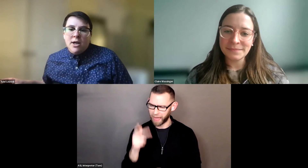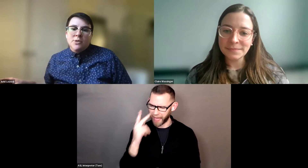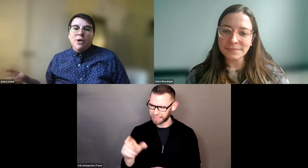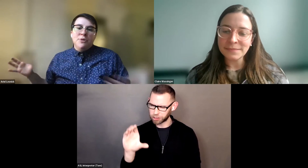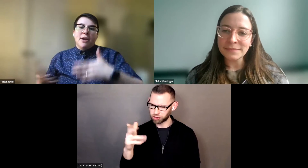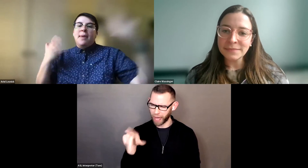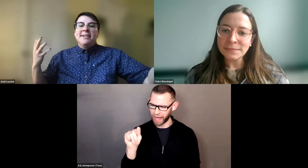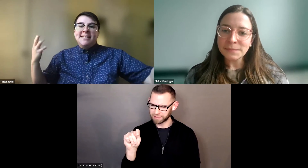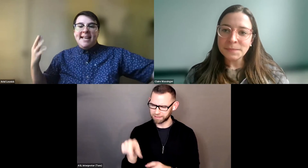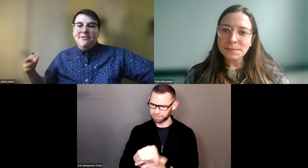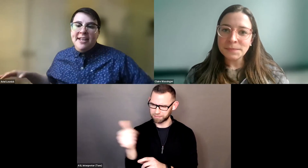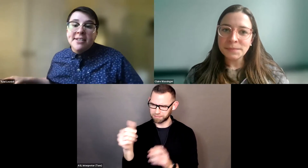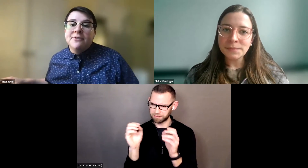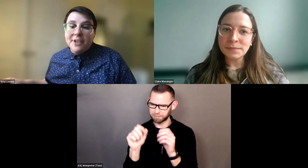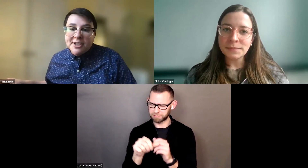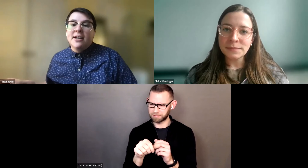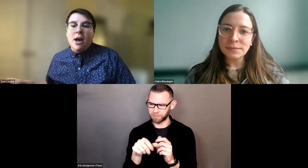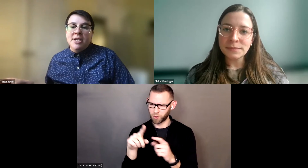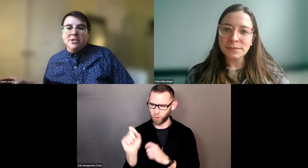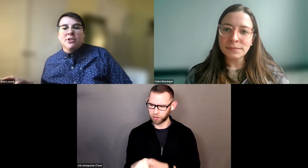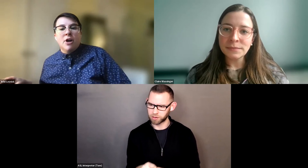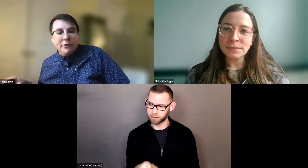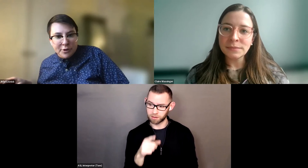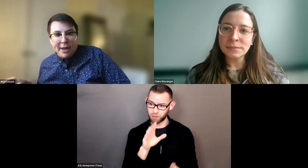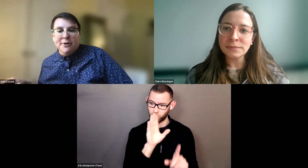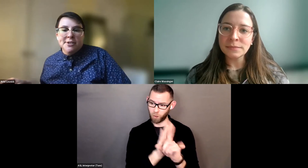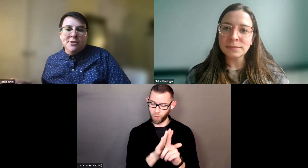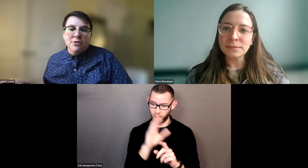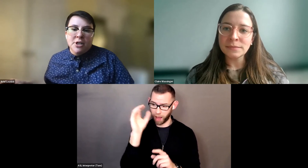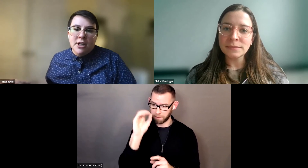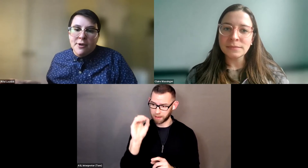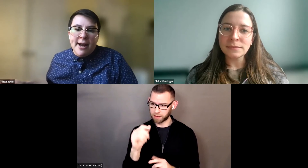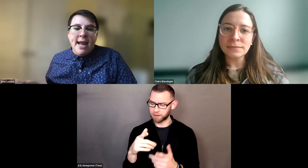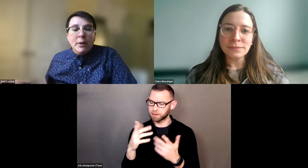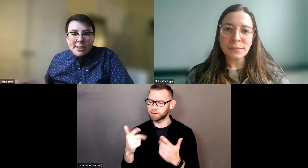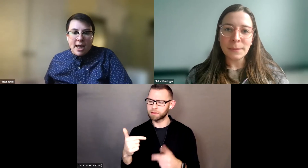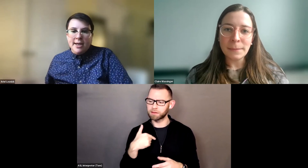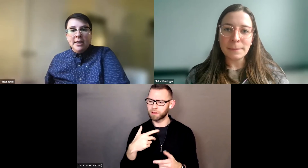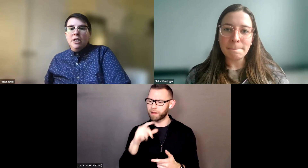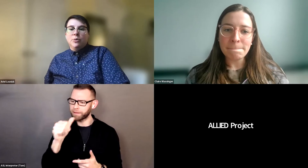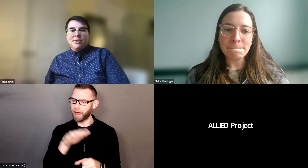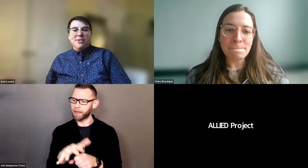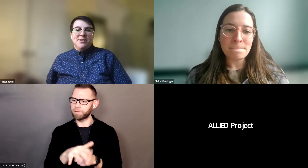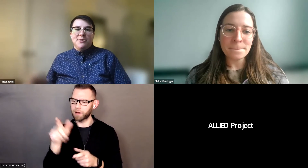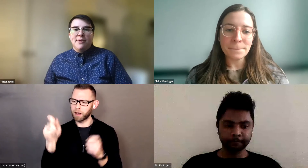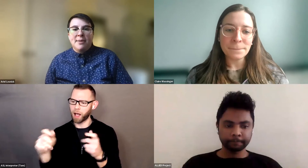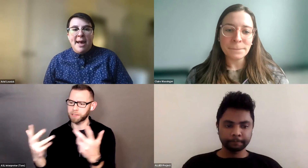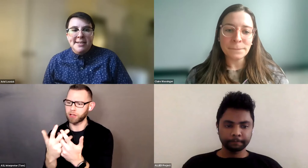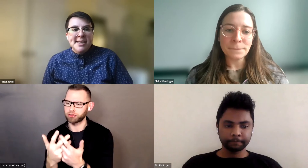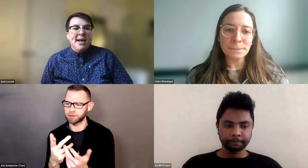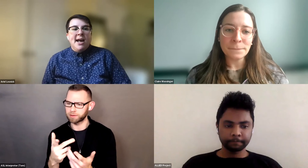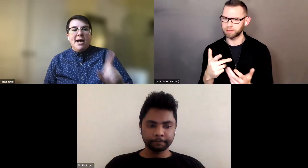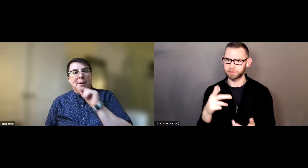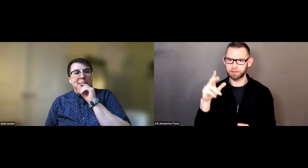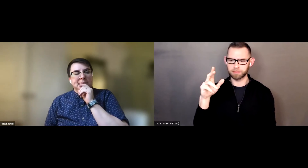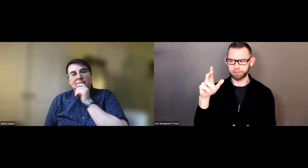chat was, what do you recommend if insufficient accommodations are offered by your institution? Are there any outside resources you can